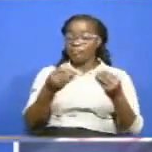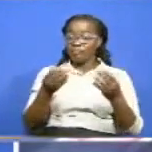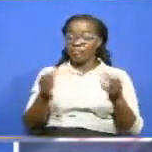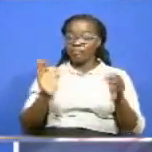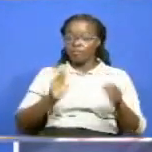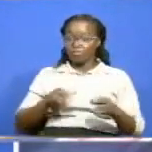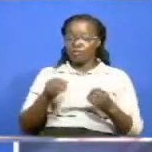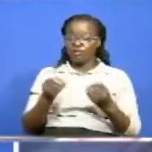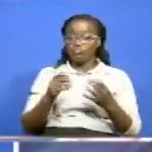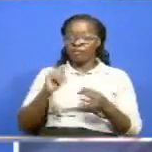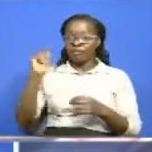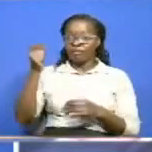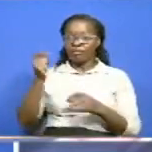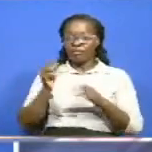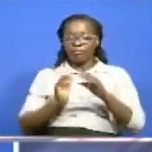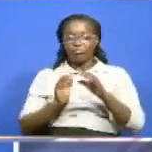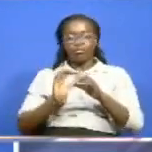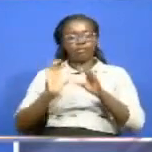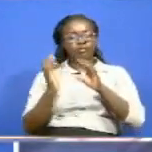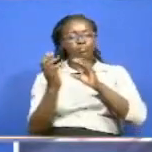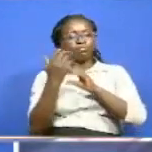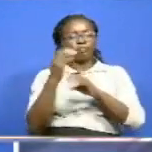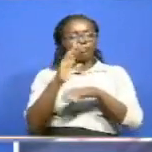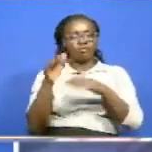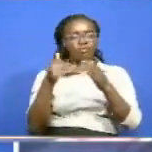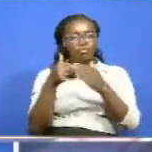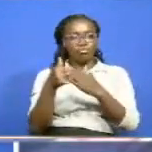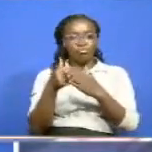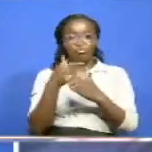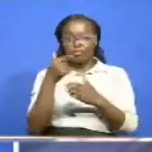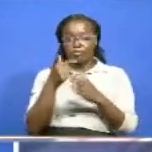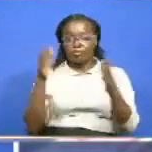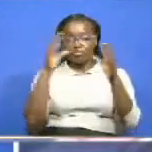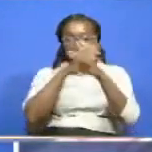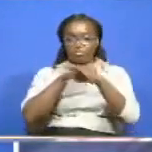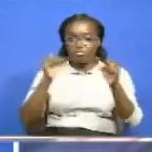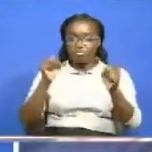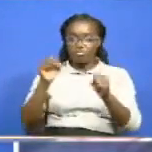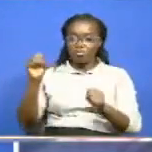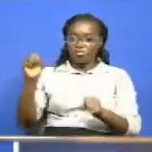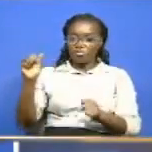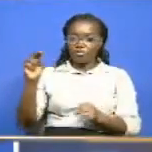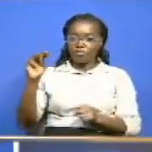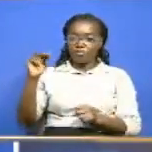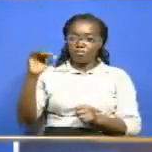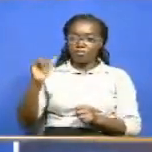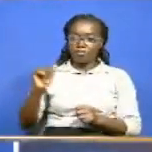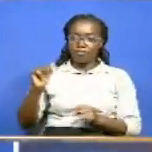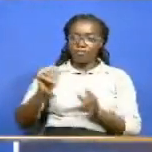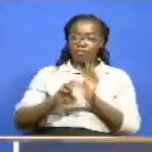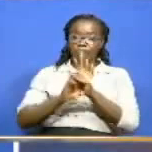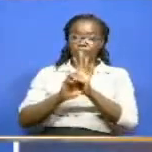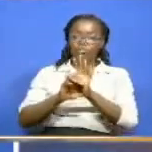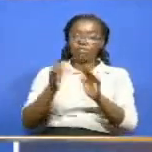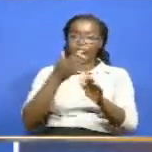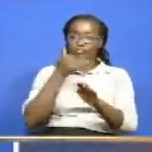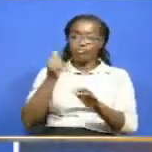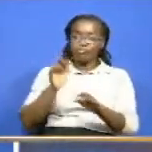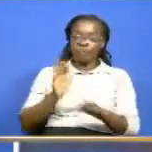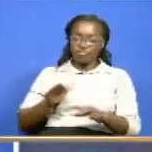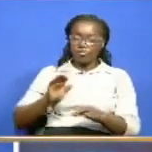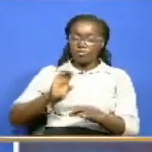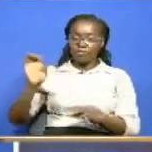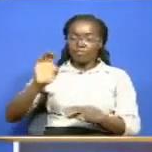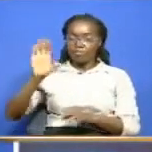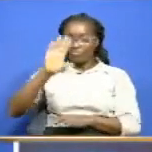in Kenya and the continent at large. Muiu says President Samia Suluhu is a shining example that women in the East African